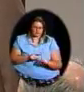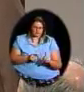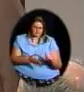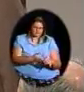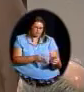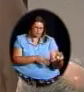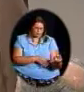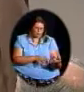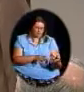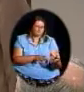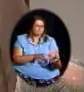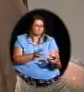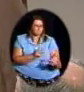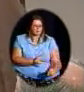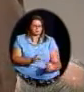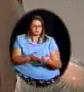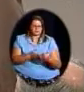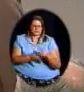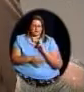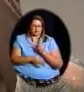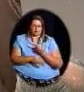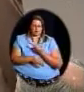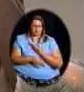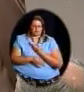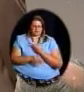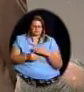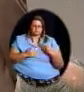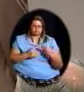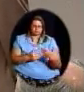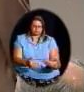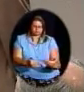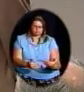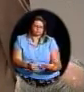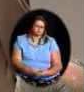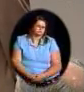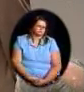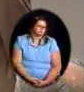kind of helping us to be spurred forward on that.